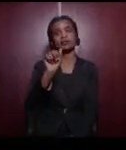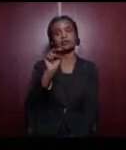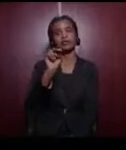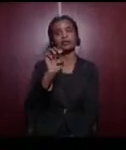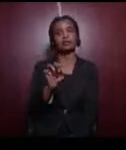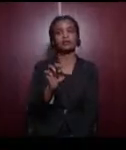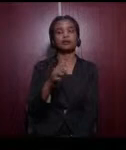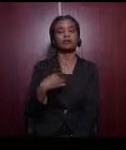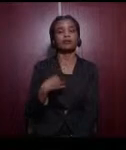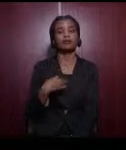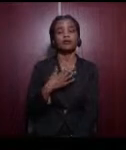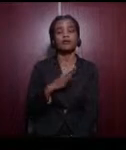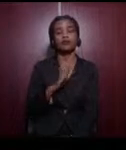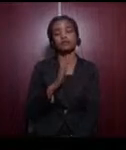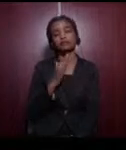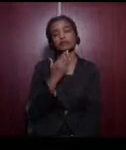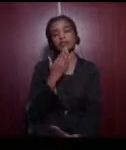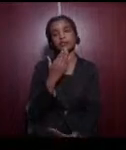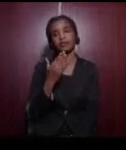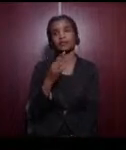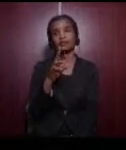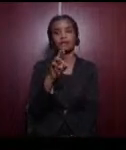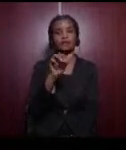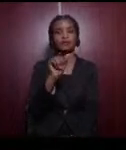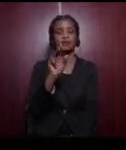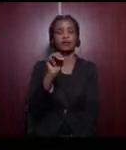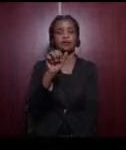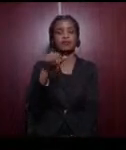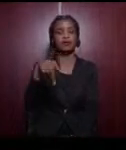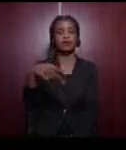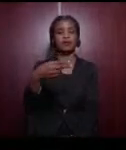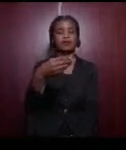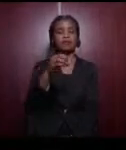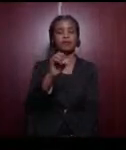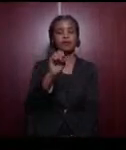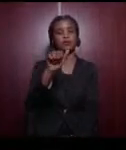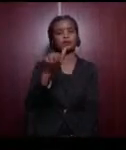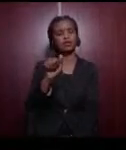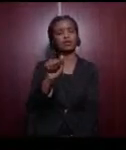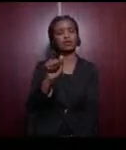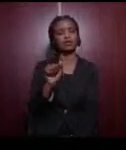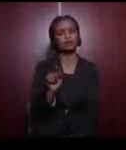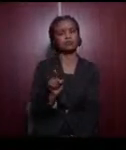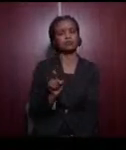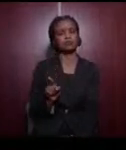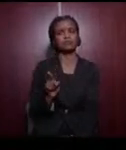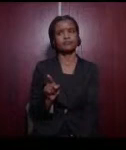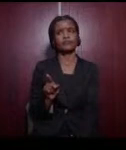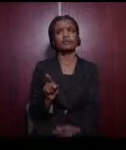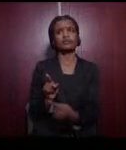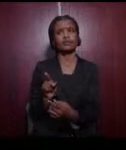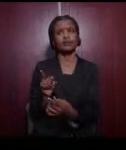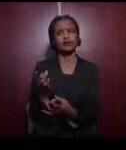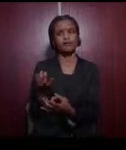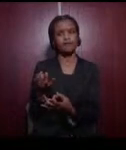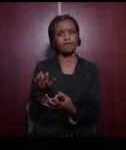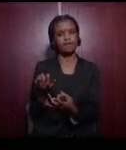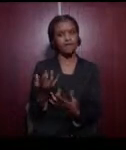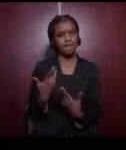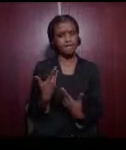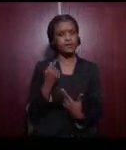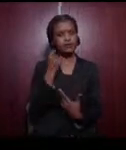because duty, and he told me yesterday, he said, John, I want us to go somewhere. Ke John Tsepomletsana or Ward 119.